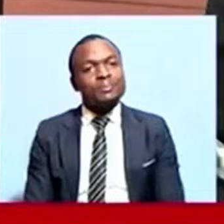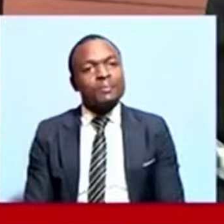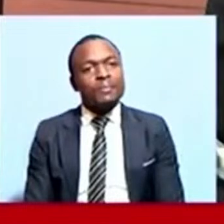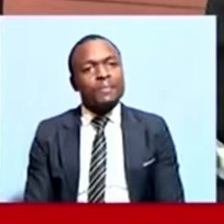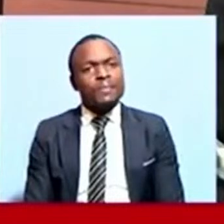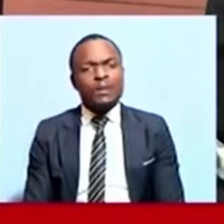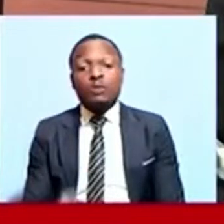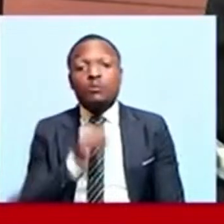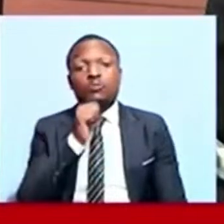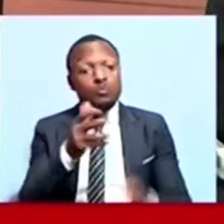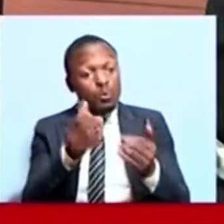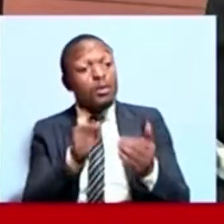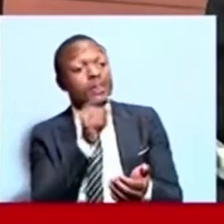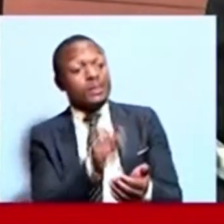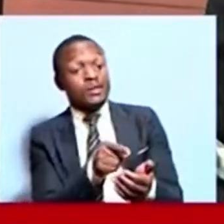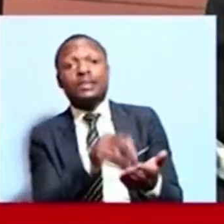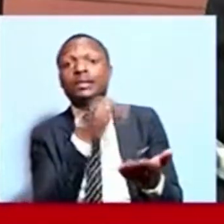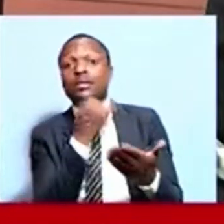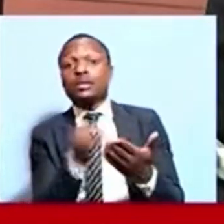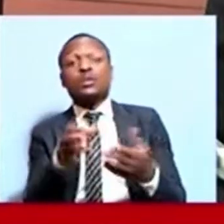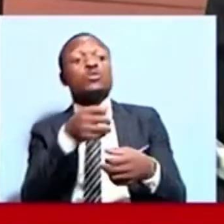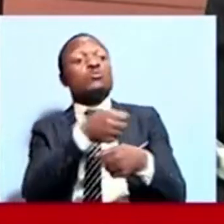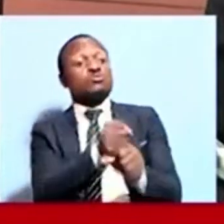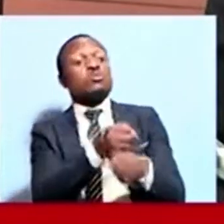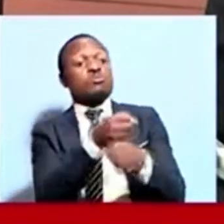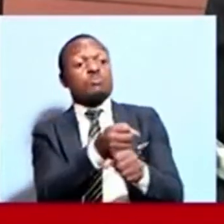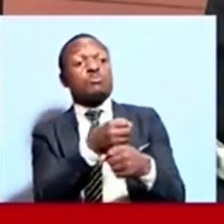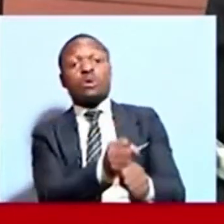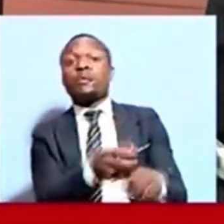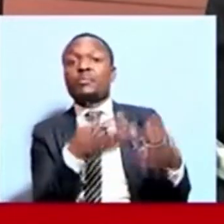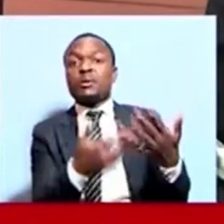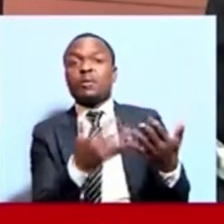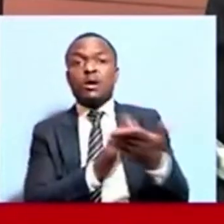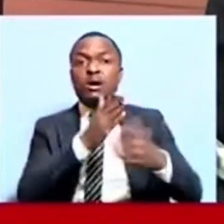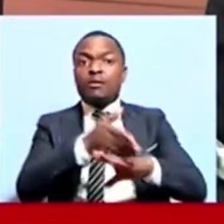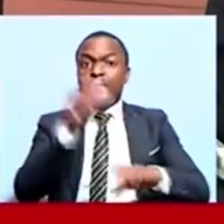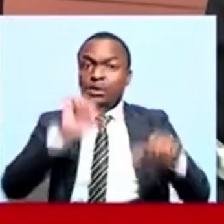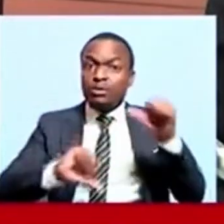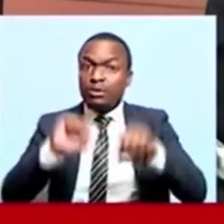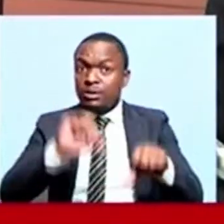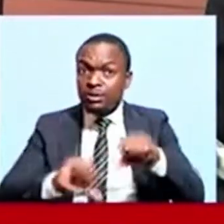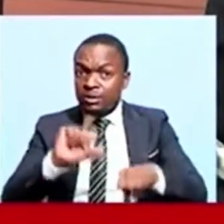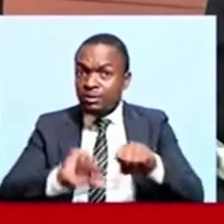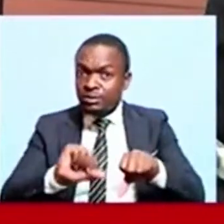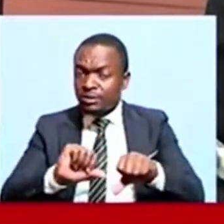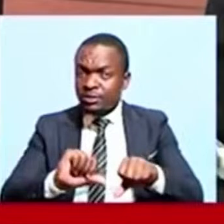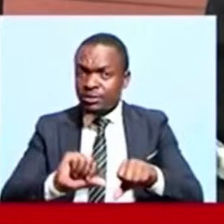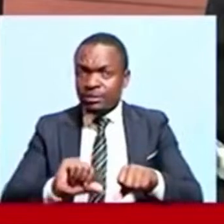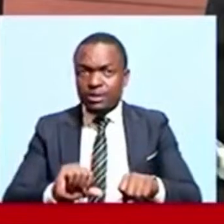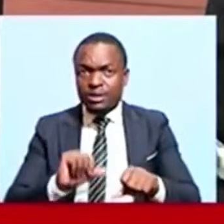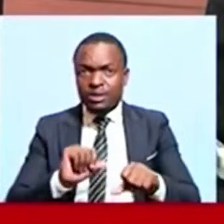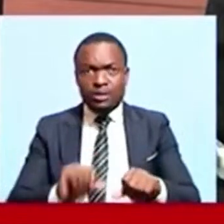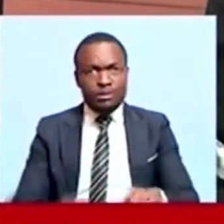We don't want this issue of manufacturing documents after audit has been done.